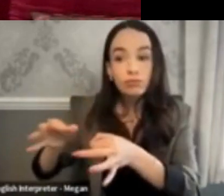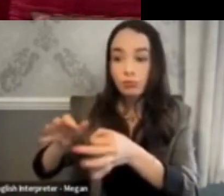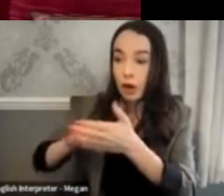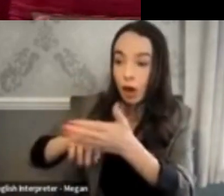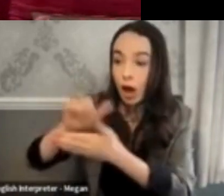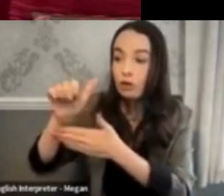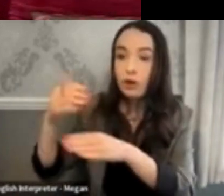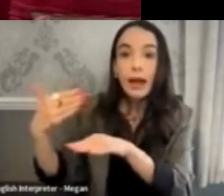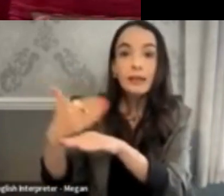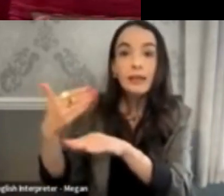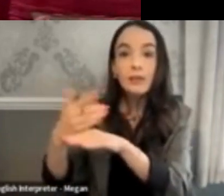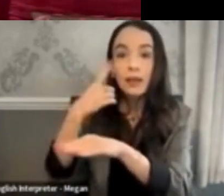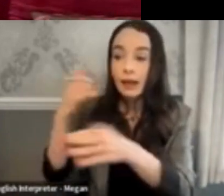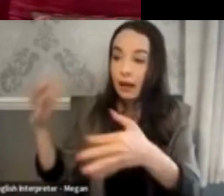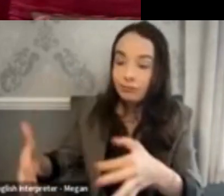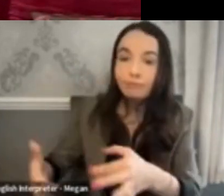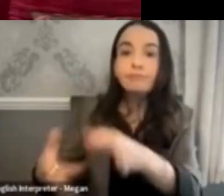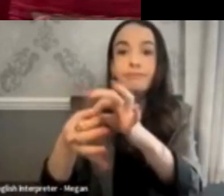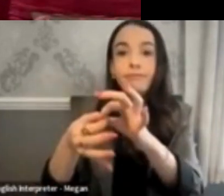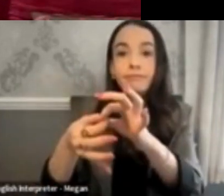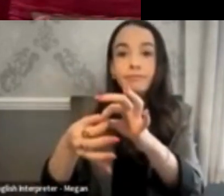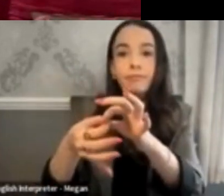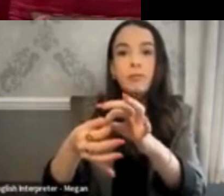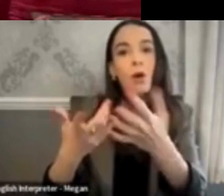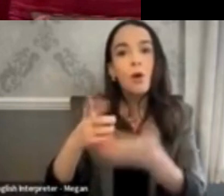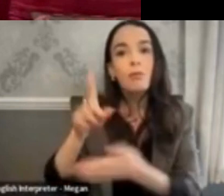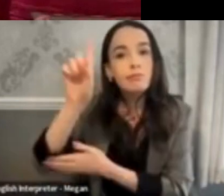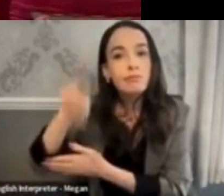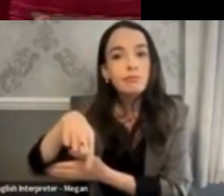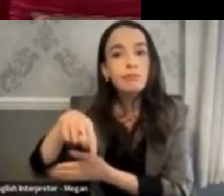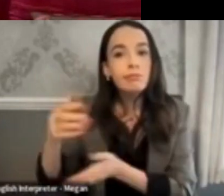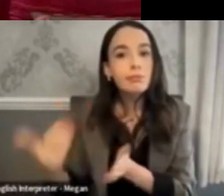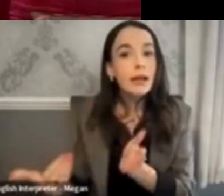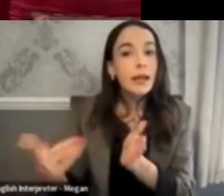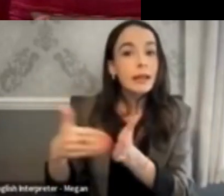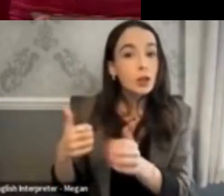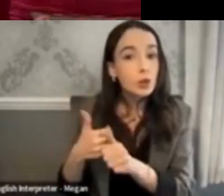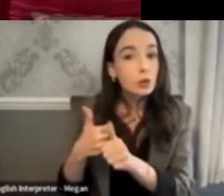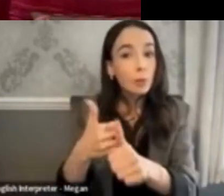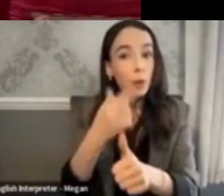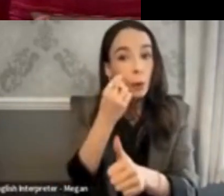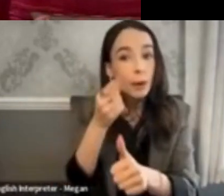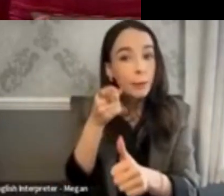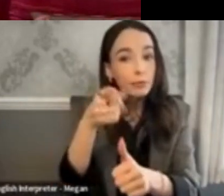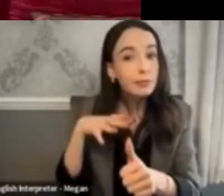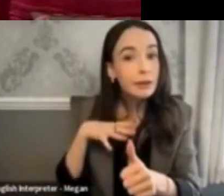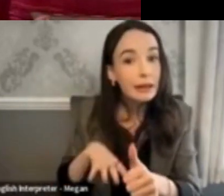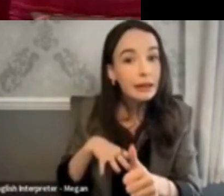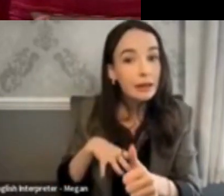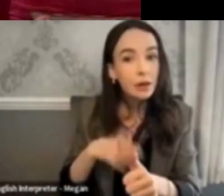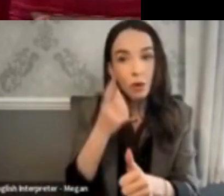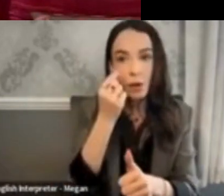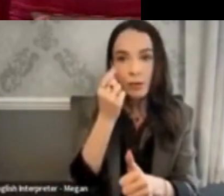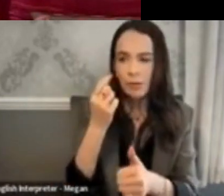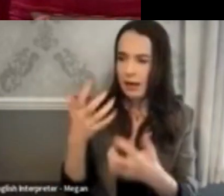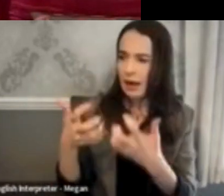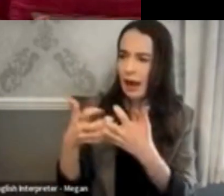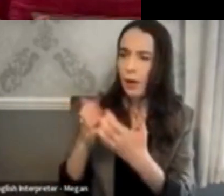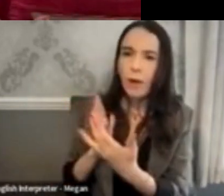area, commission additional support that you might need or help you to access